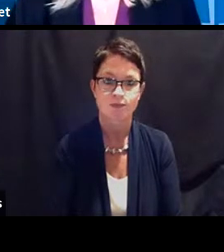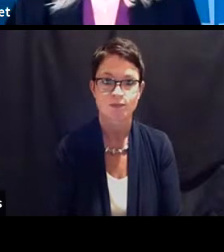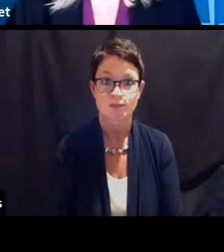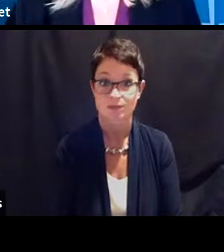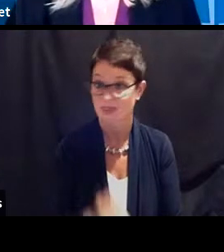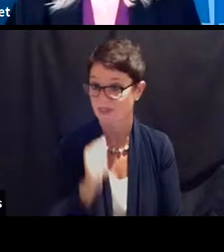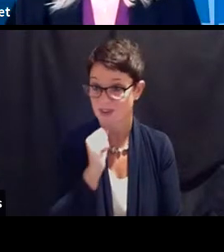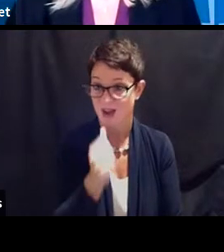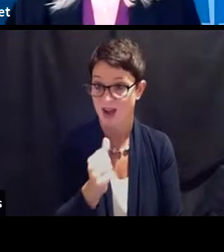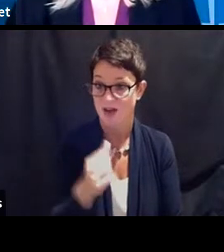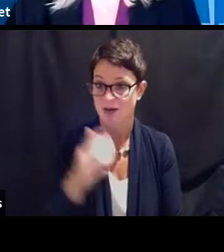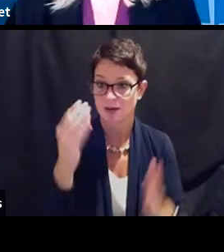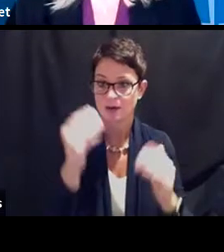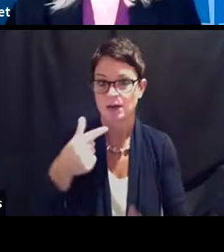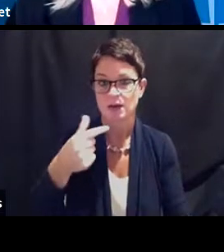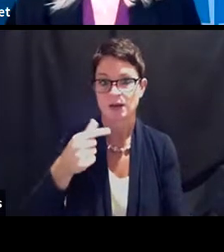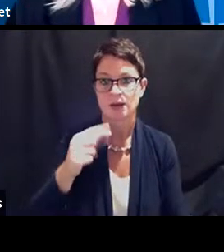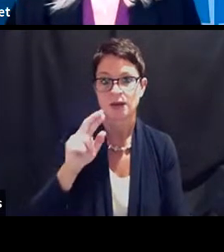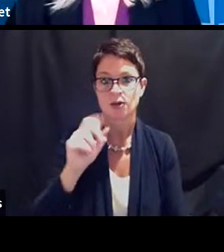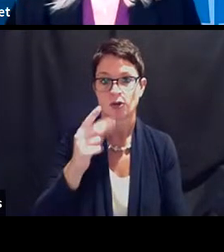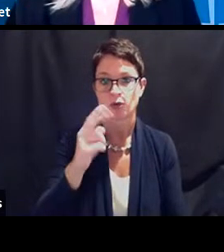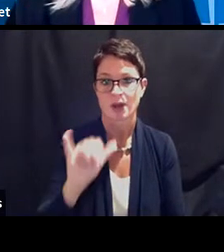If not, Gregory Coles.